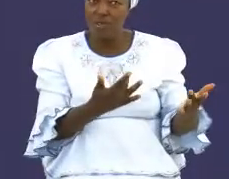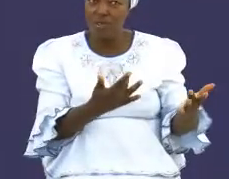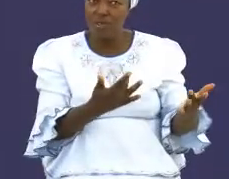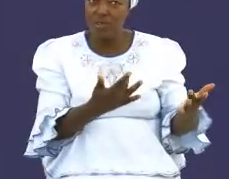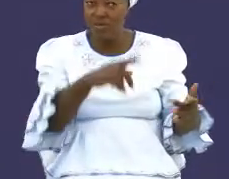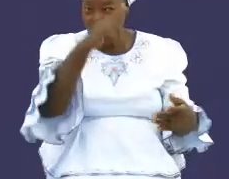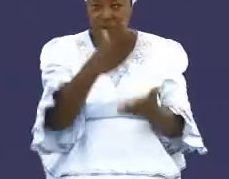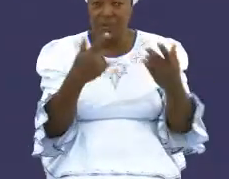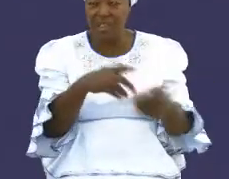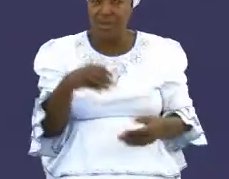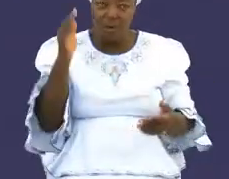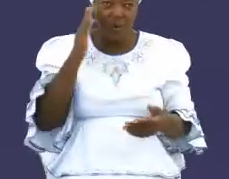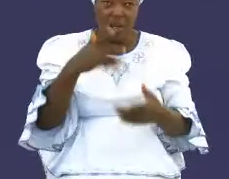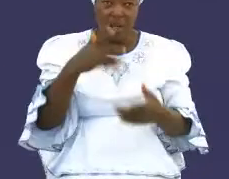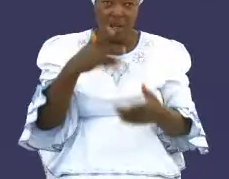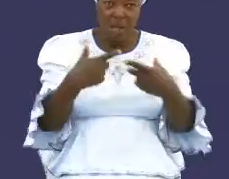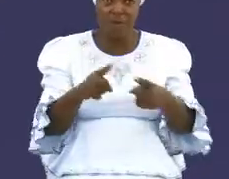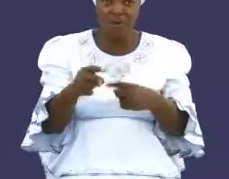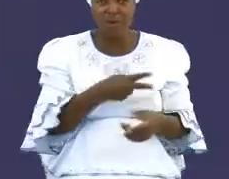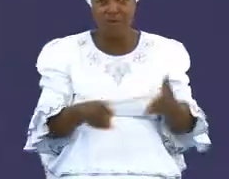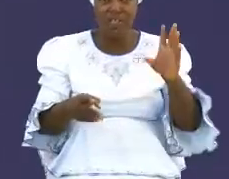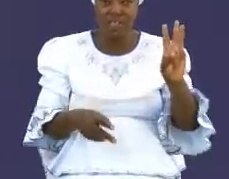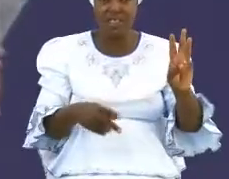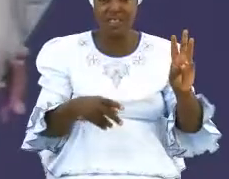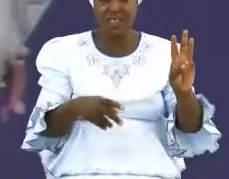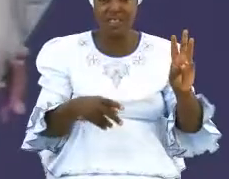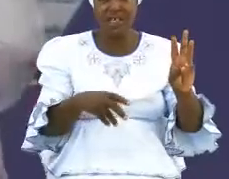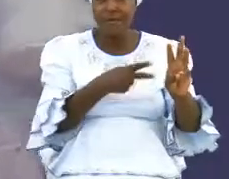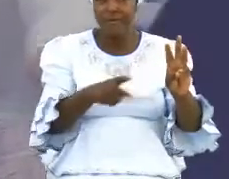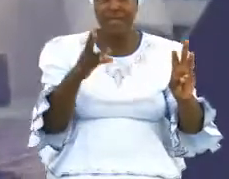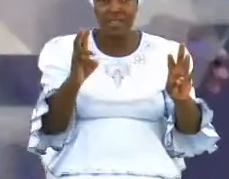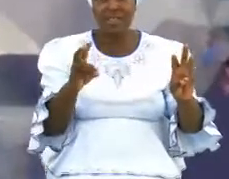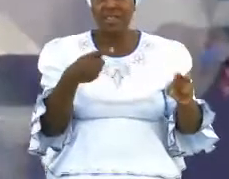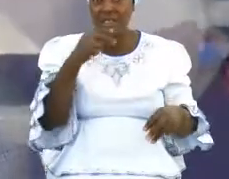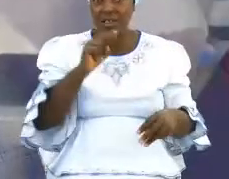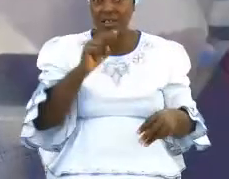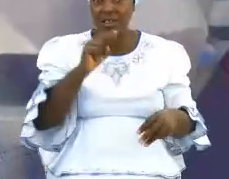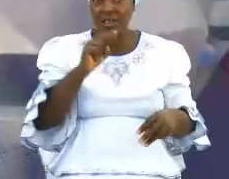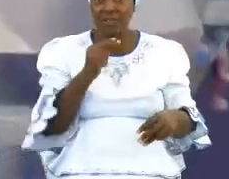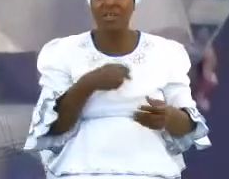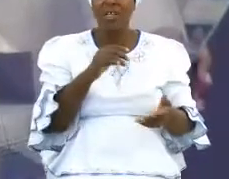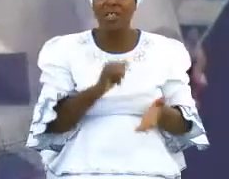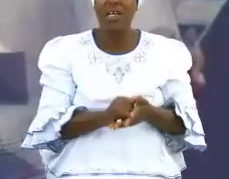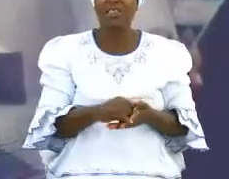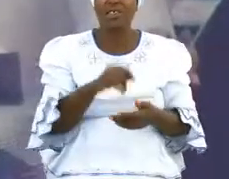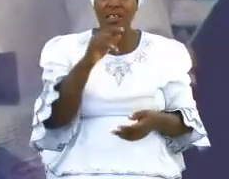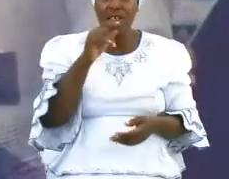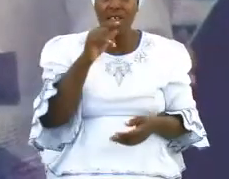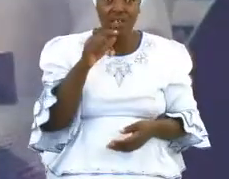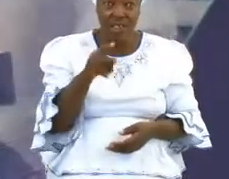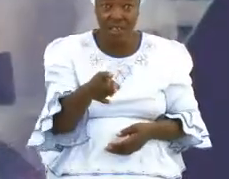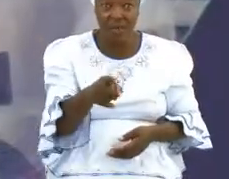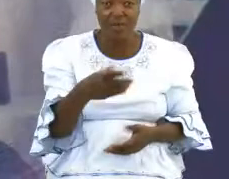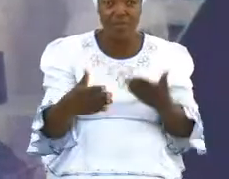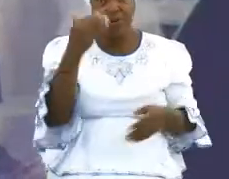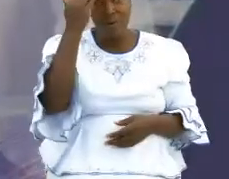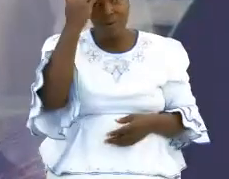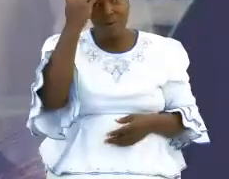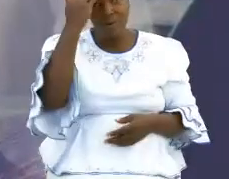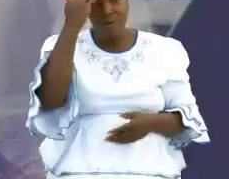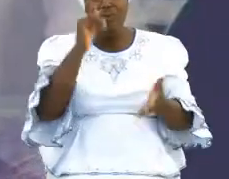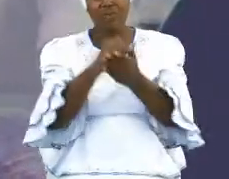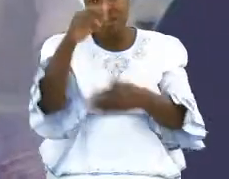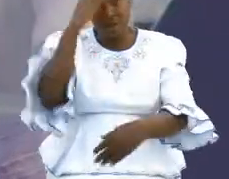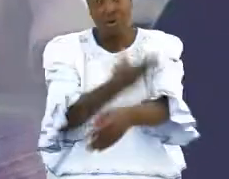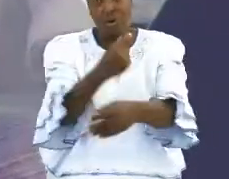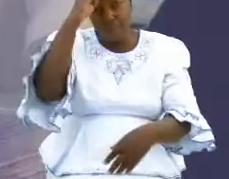at verse 6. It tells us in verse 6, "For they that ye may know that the Son of Man